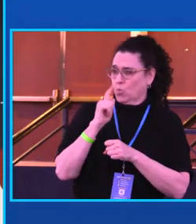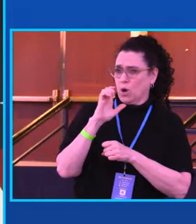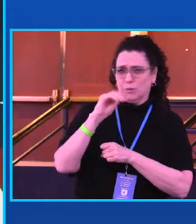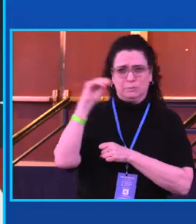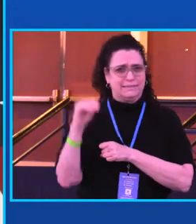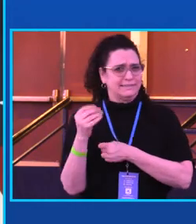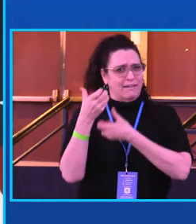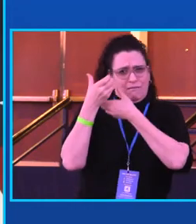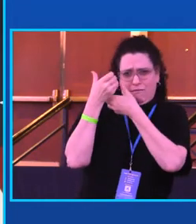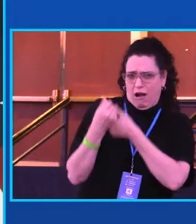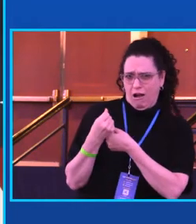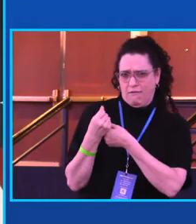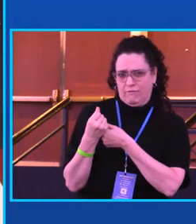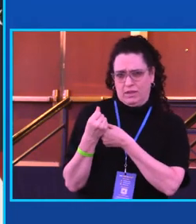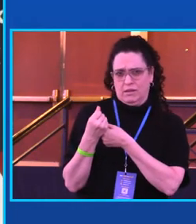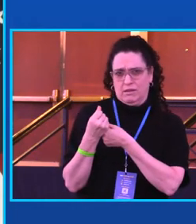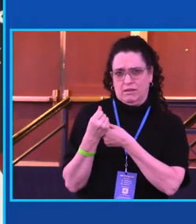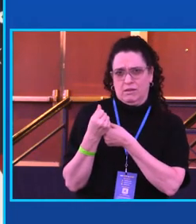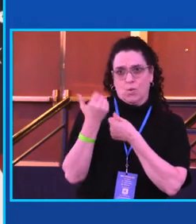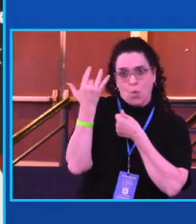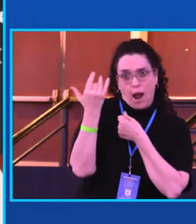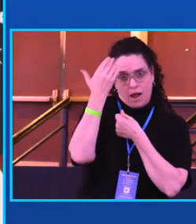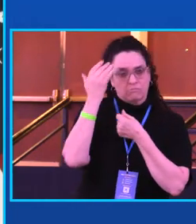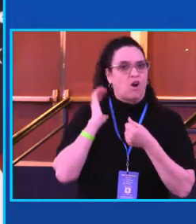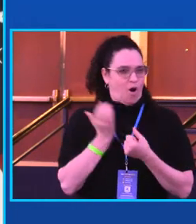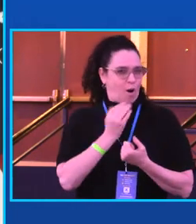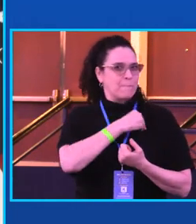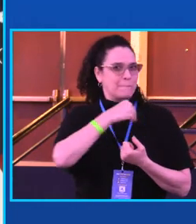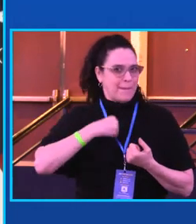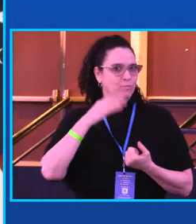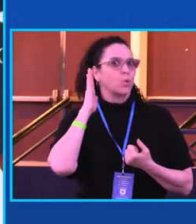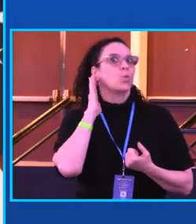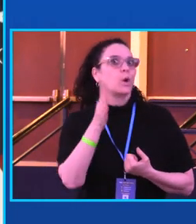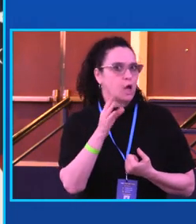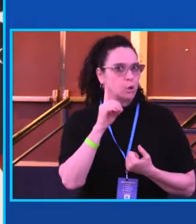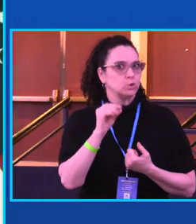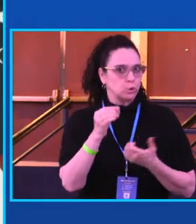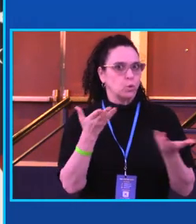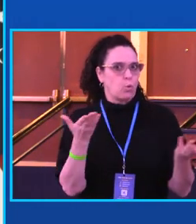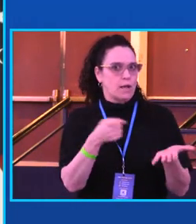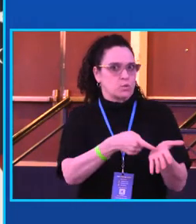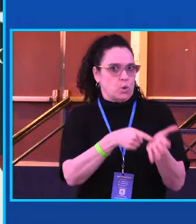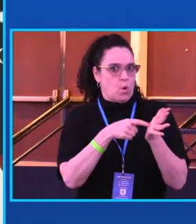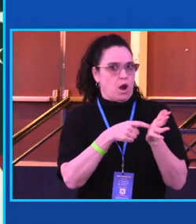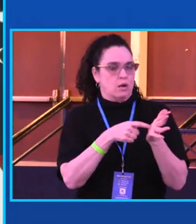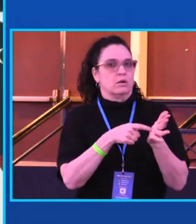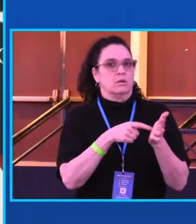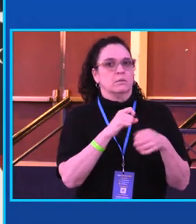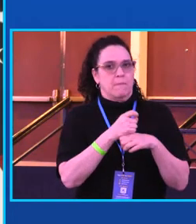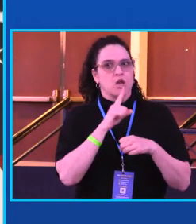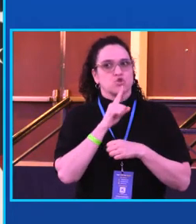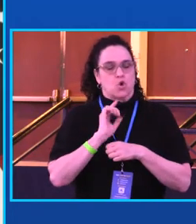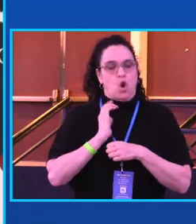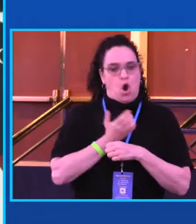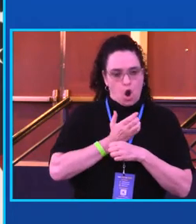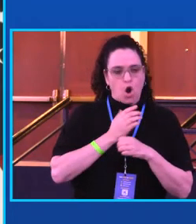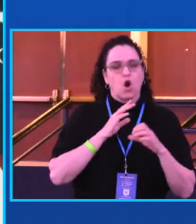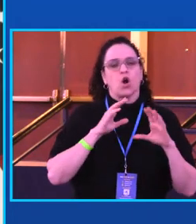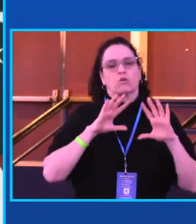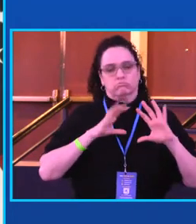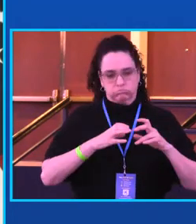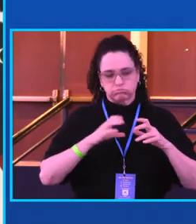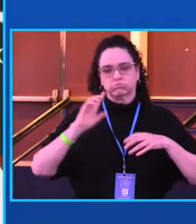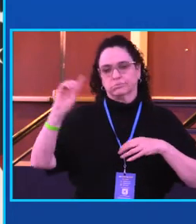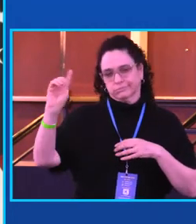that our members will do what is necessary to make sure that the party rules are